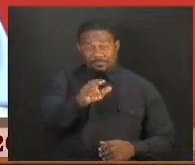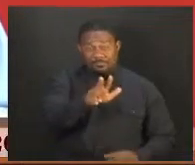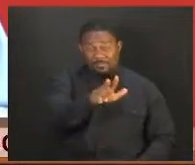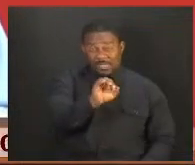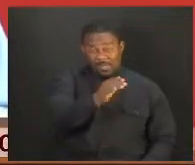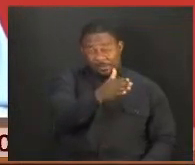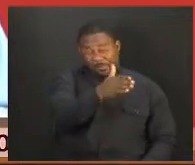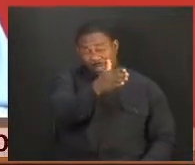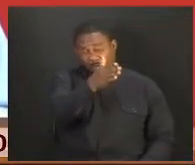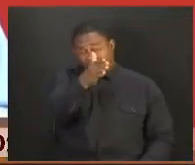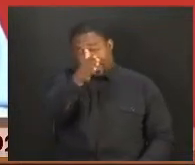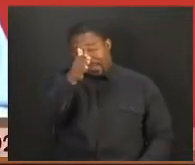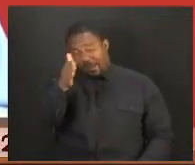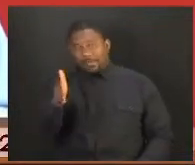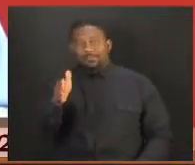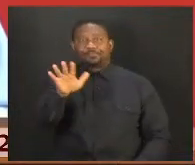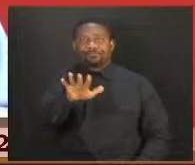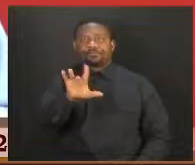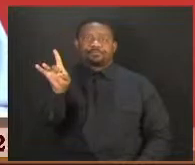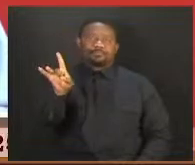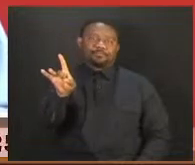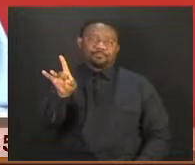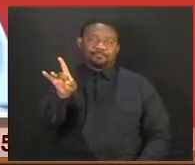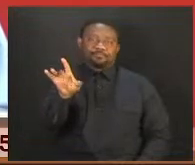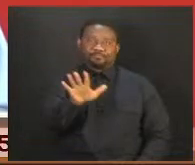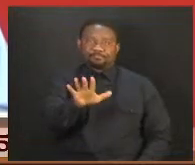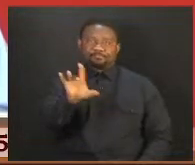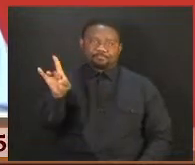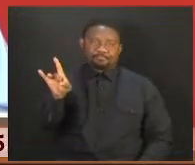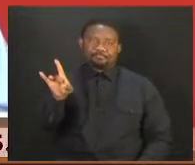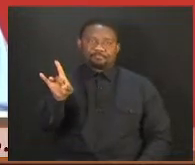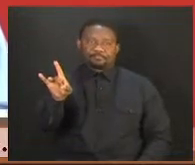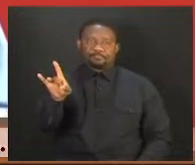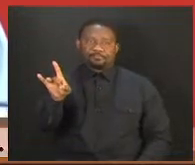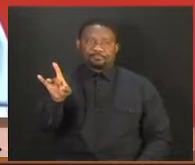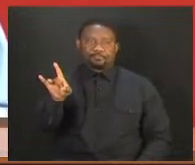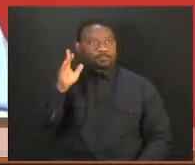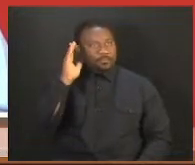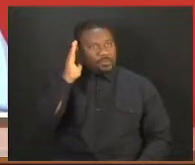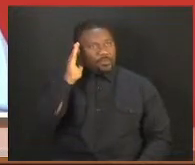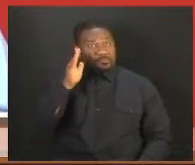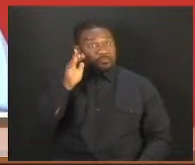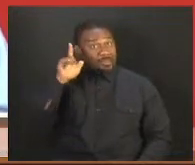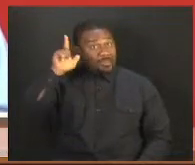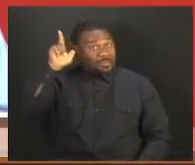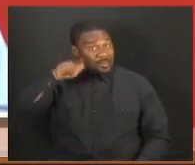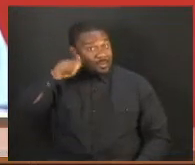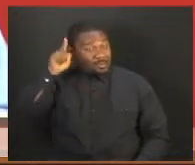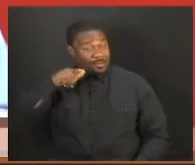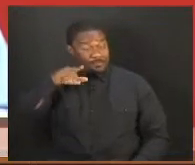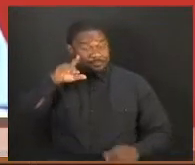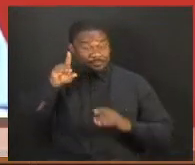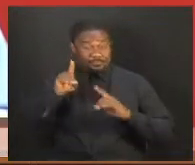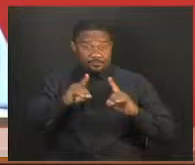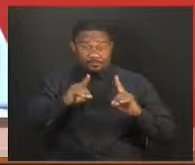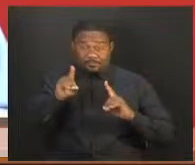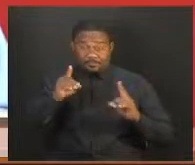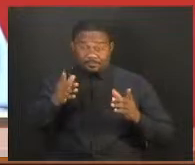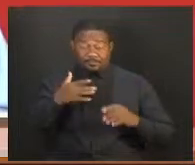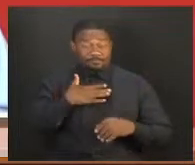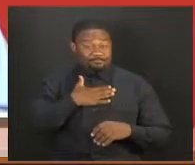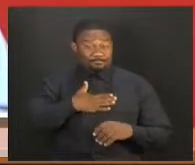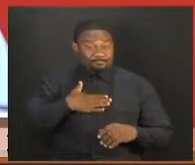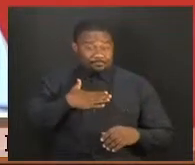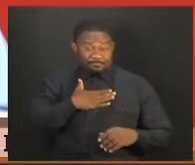58 will be taken later on. So please, honorable